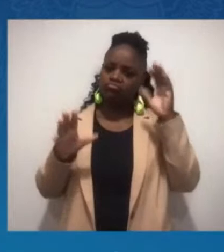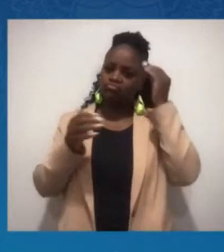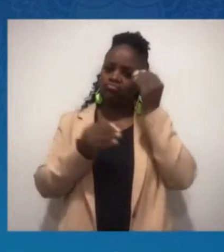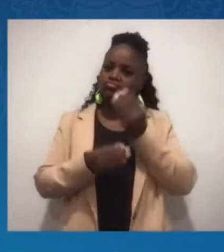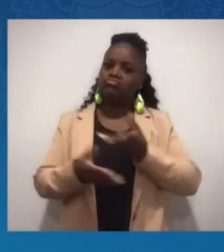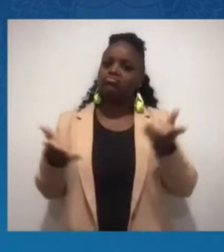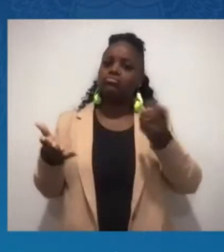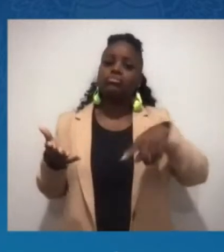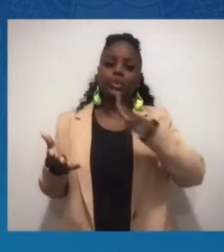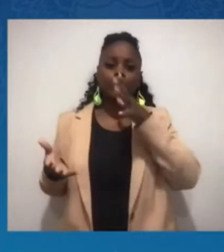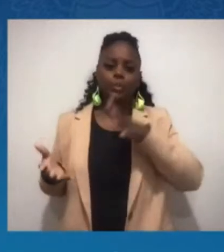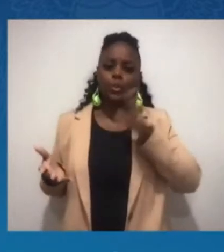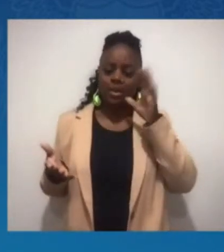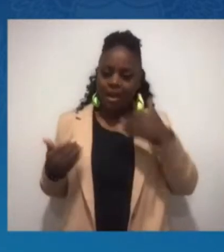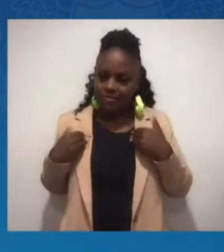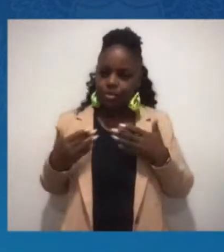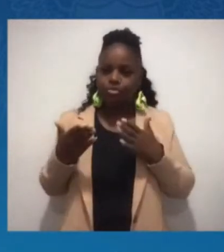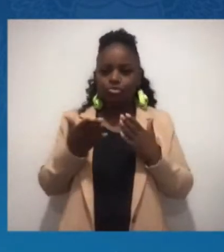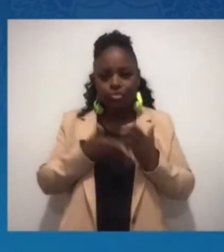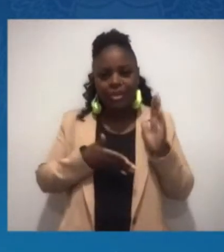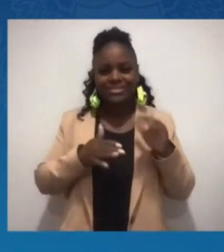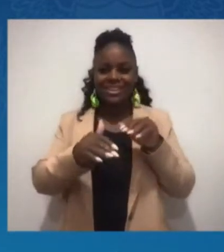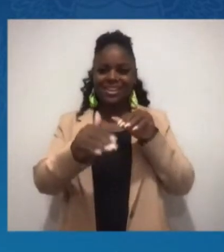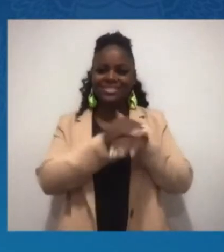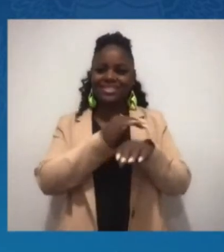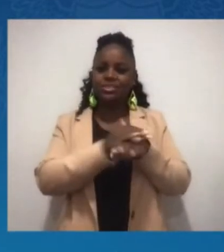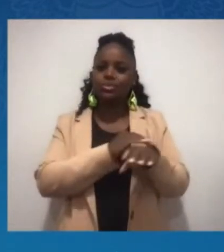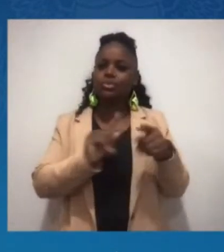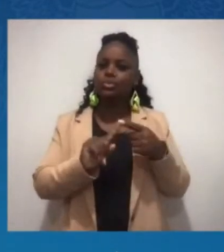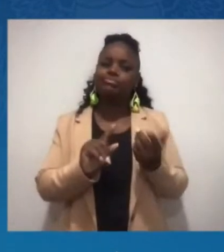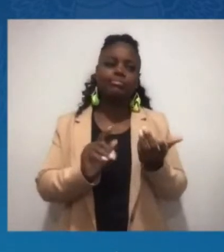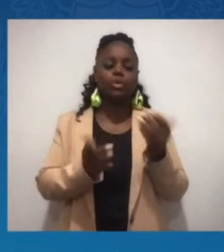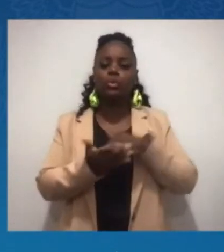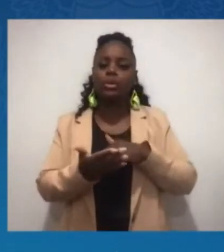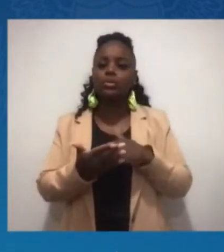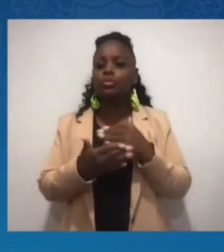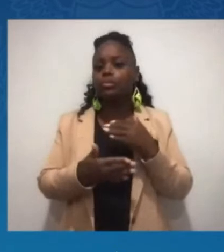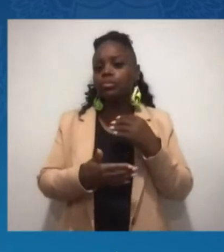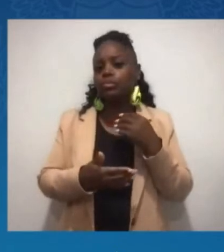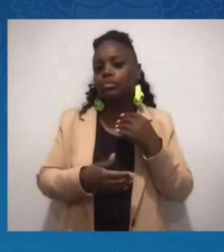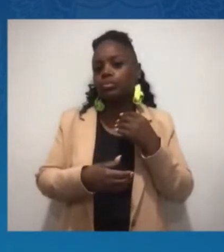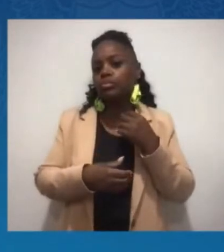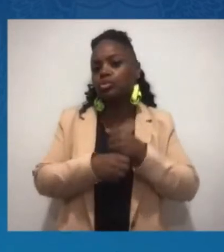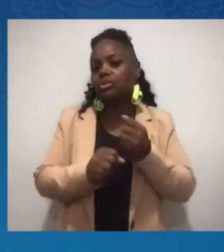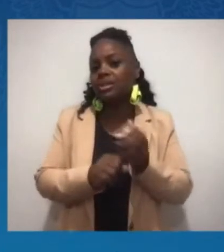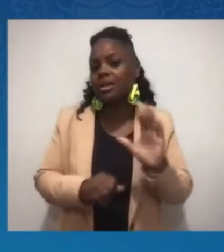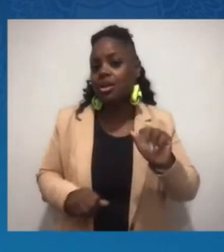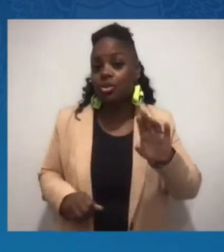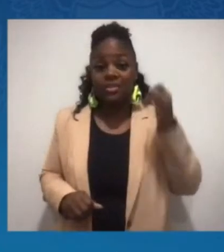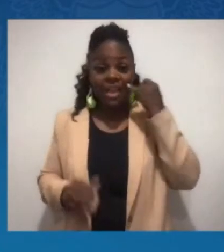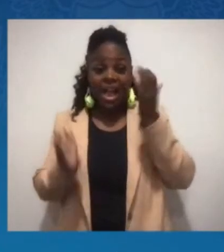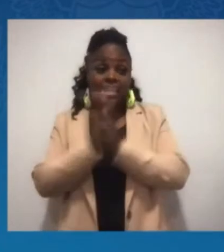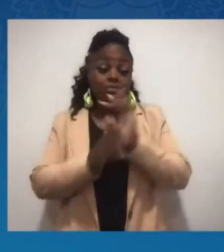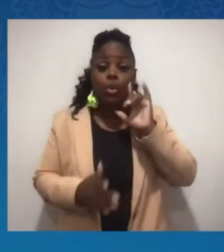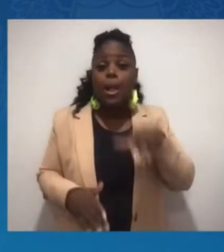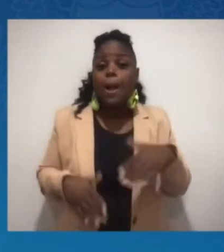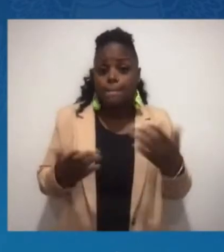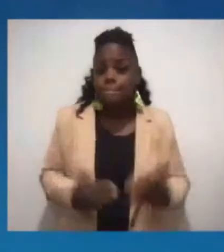they request, access to reproductive care. And so there is work that's happening. But the challenge is